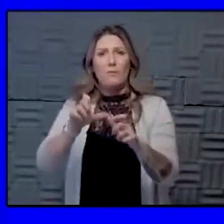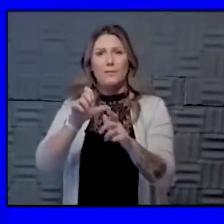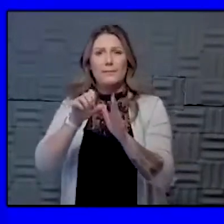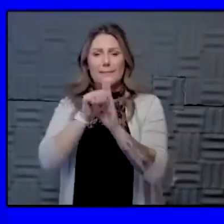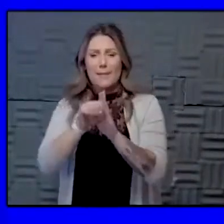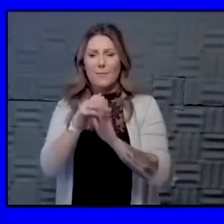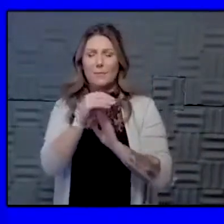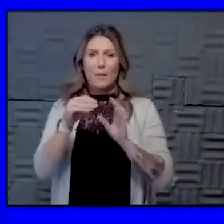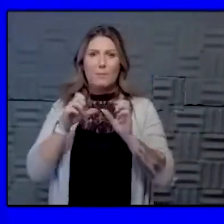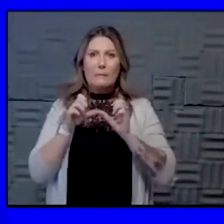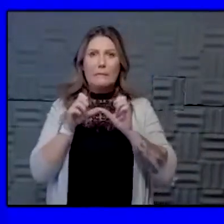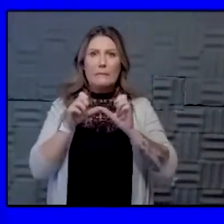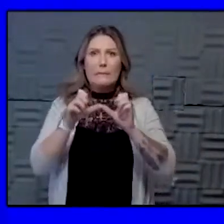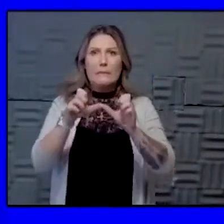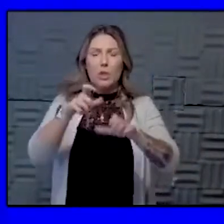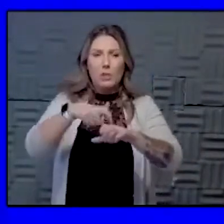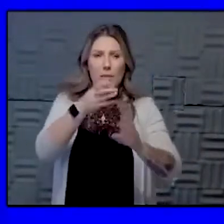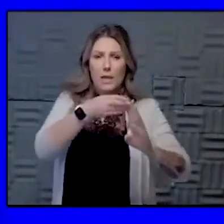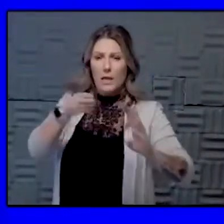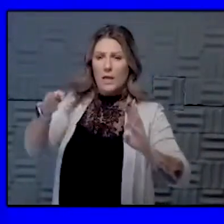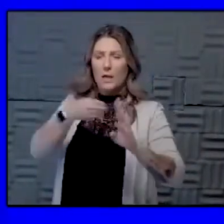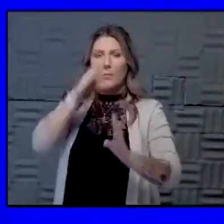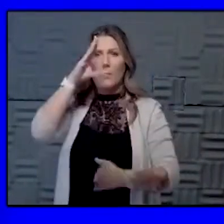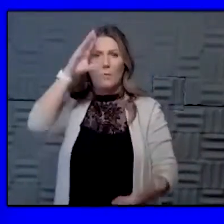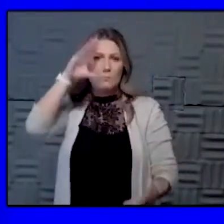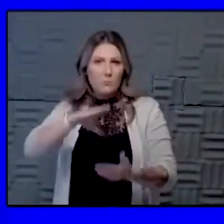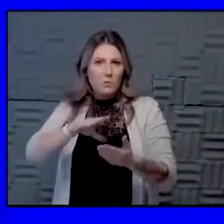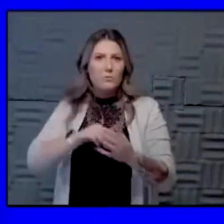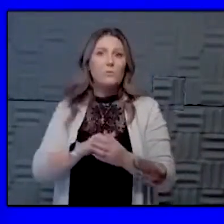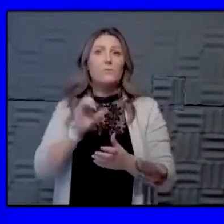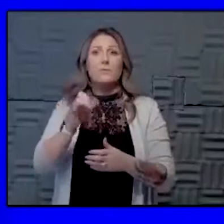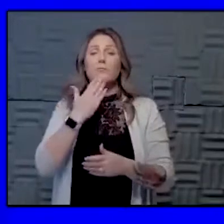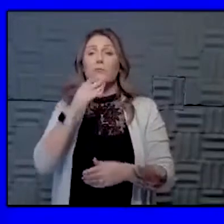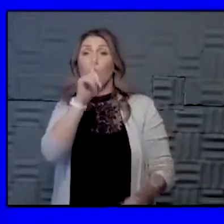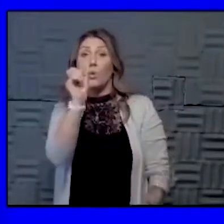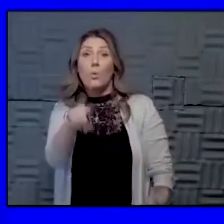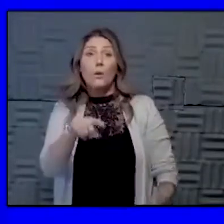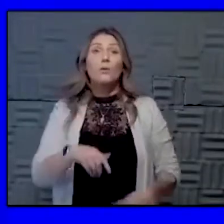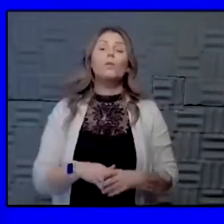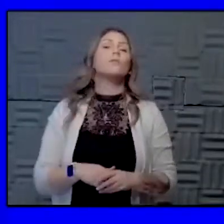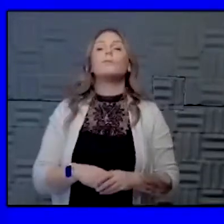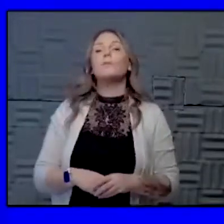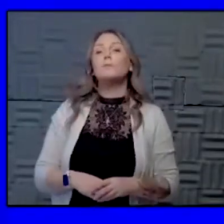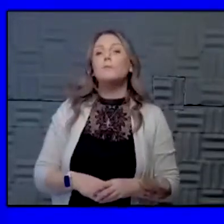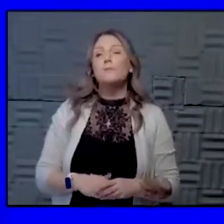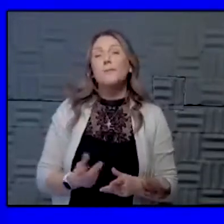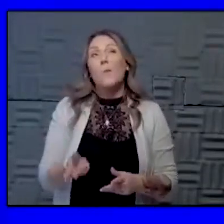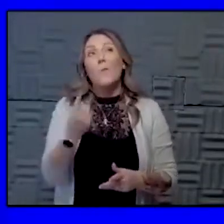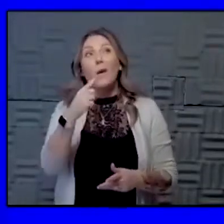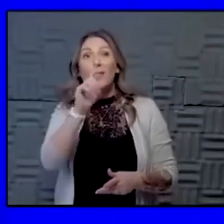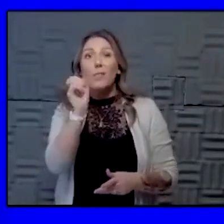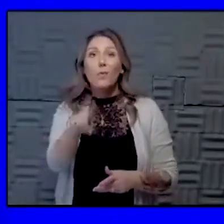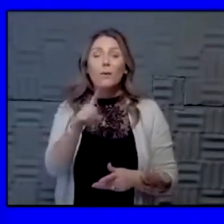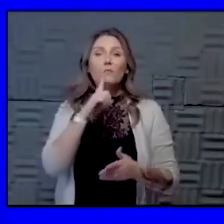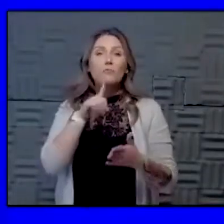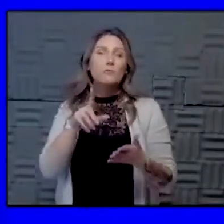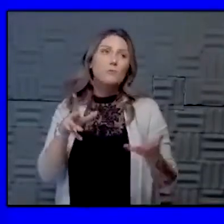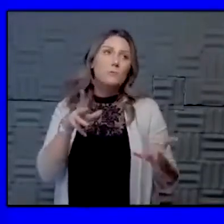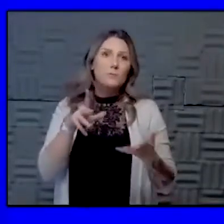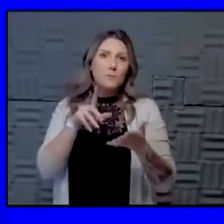long duration of those symptoms is going to be reduced. That's a good question. That is one of the questions that is